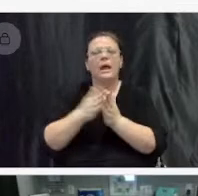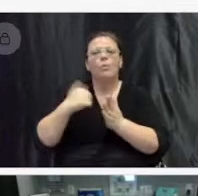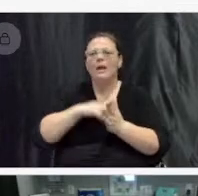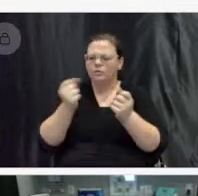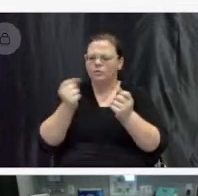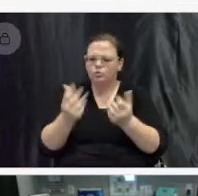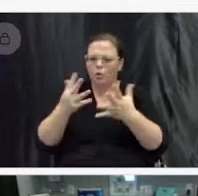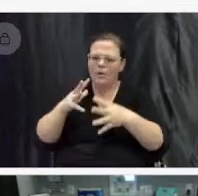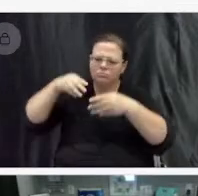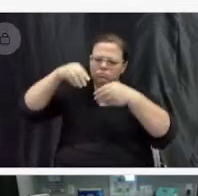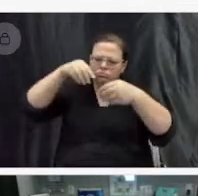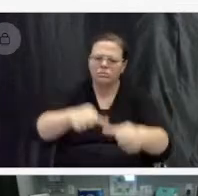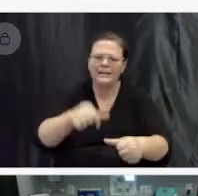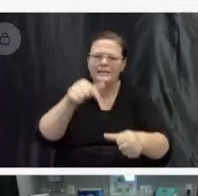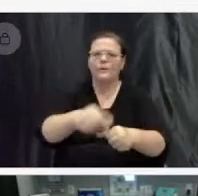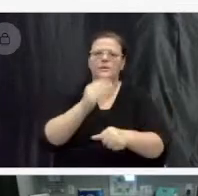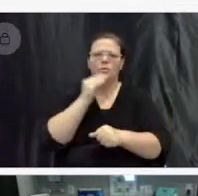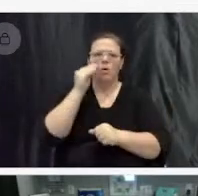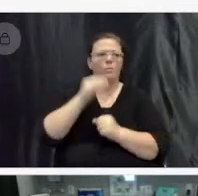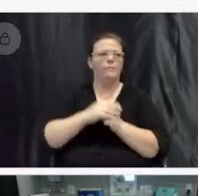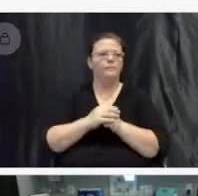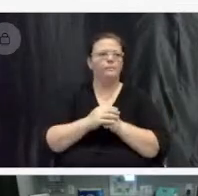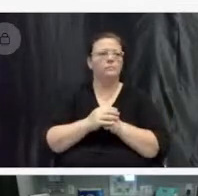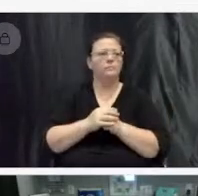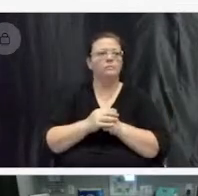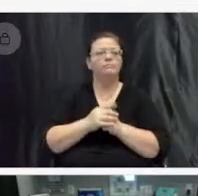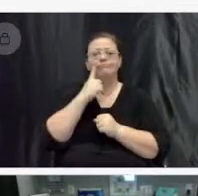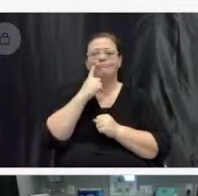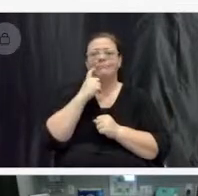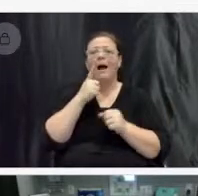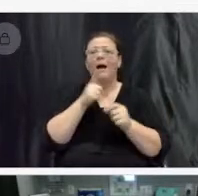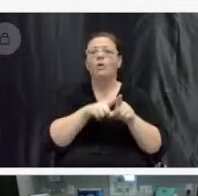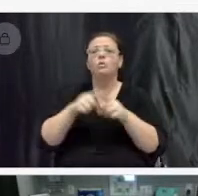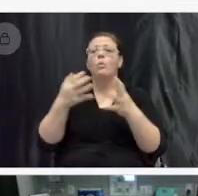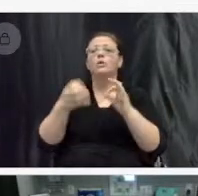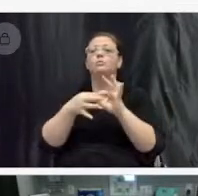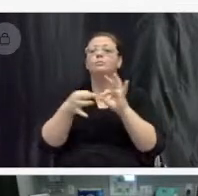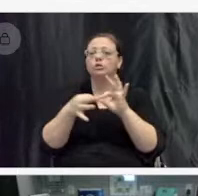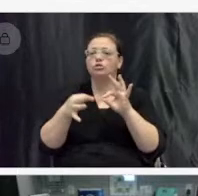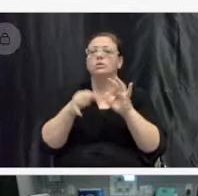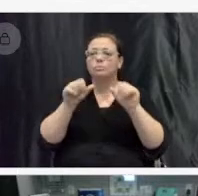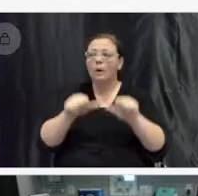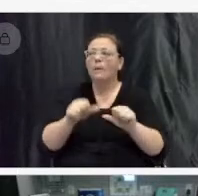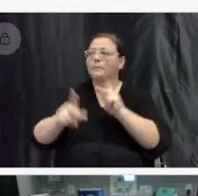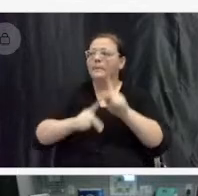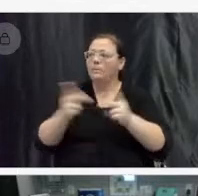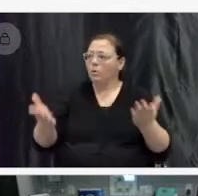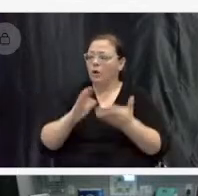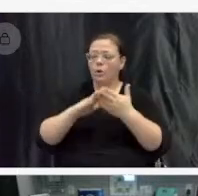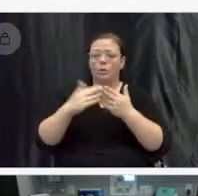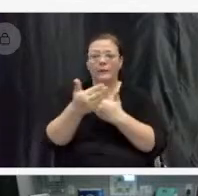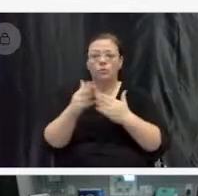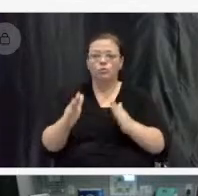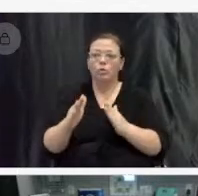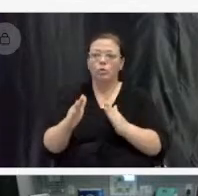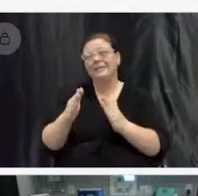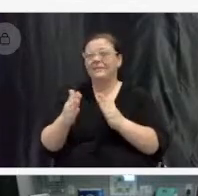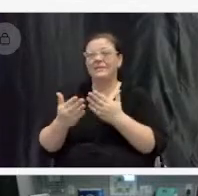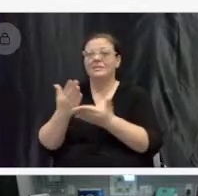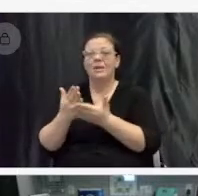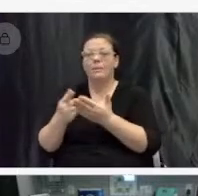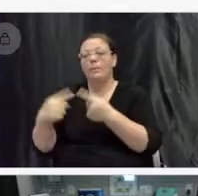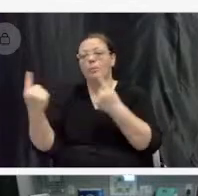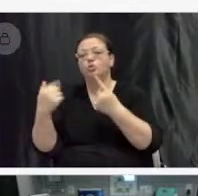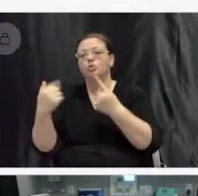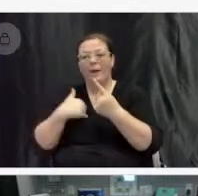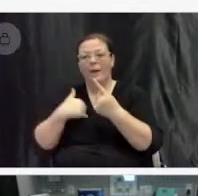much into it. I would also like to mention that there are likely people in this room, even some that are opposed to having a furnished rental